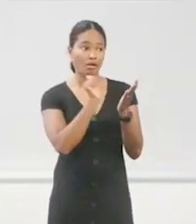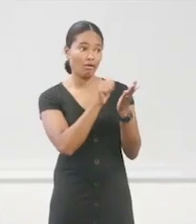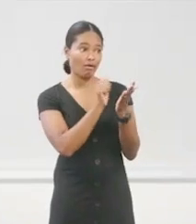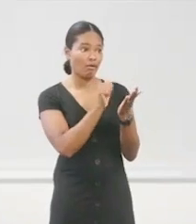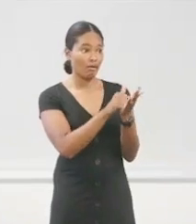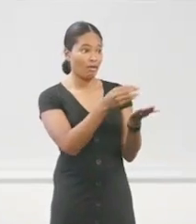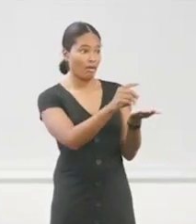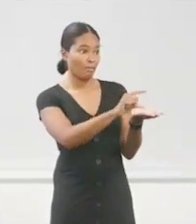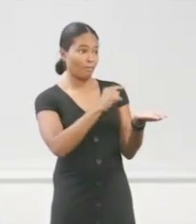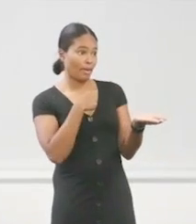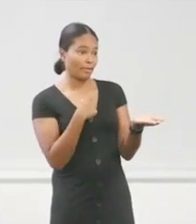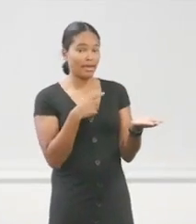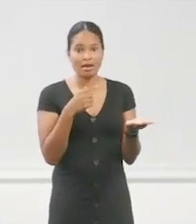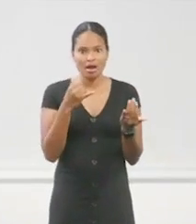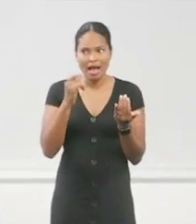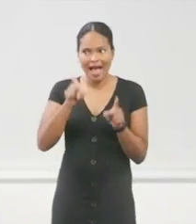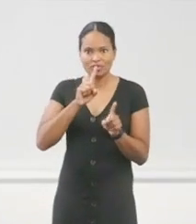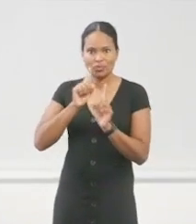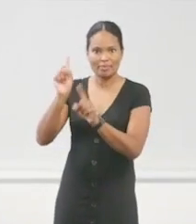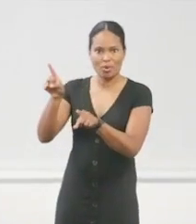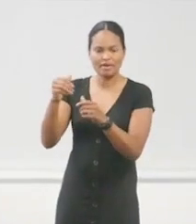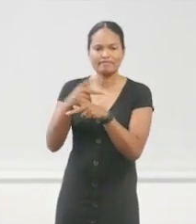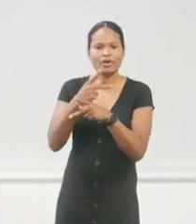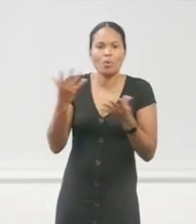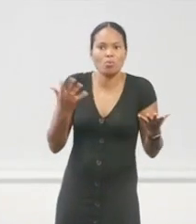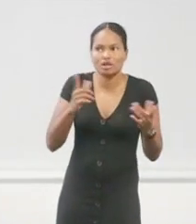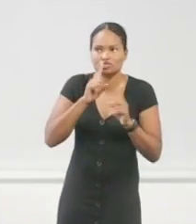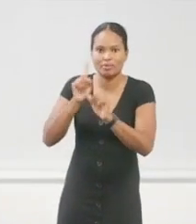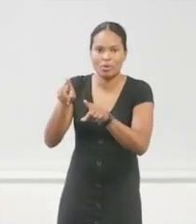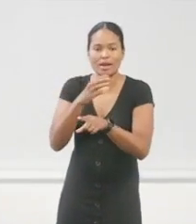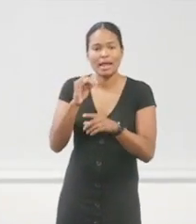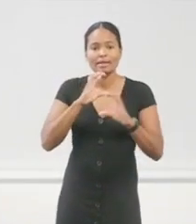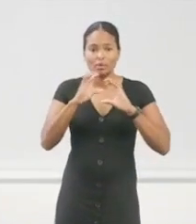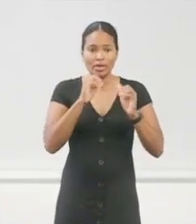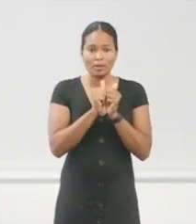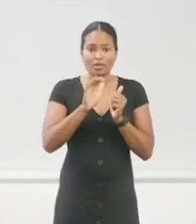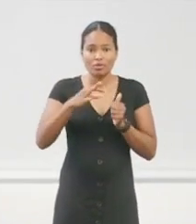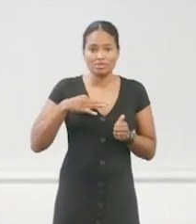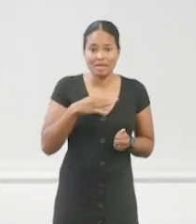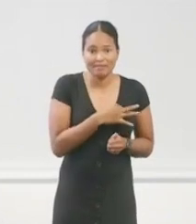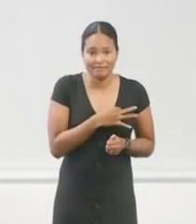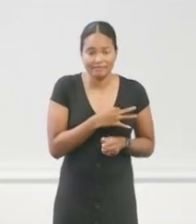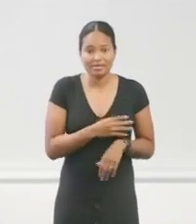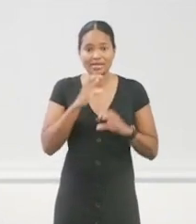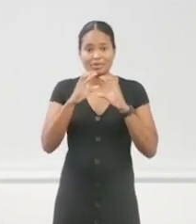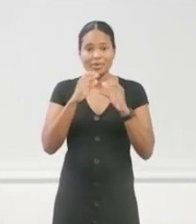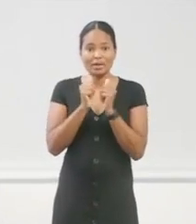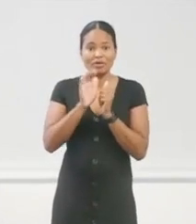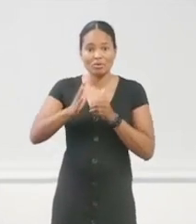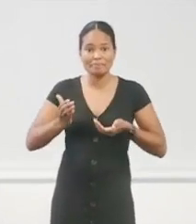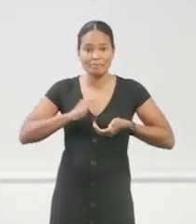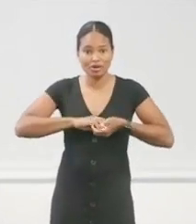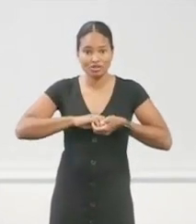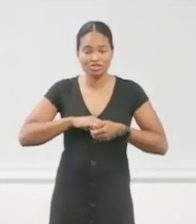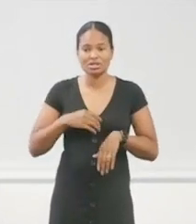you must report this, figure out what you're gonna report and also communicate that to your employees and your shareholders and things like